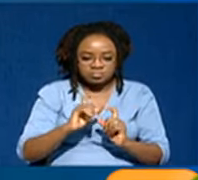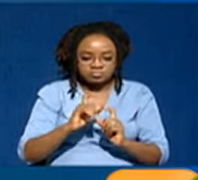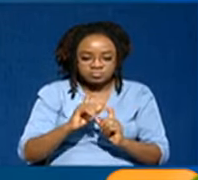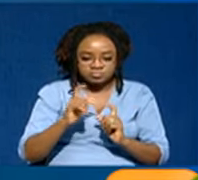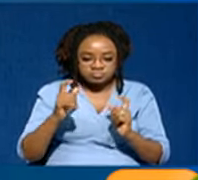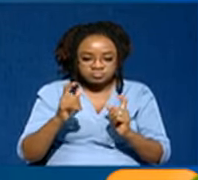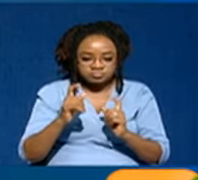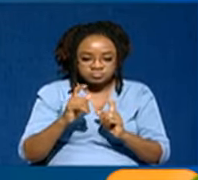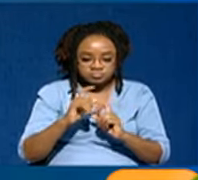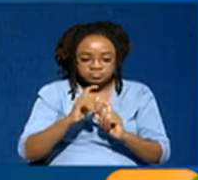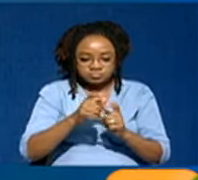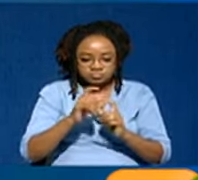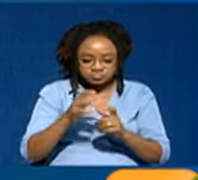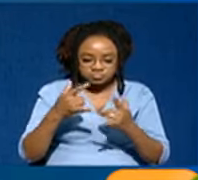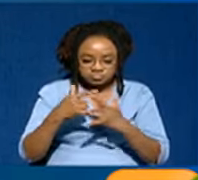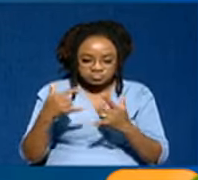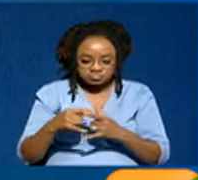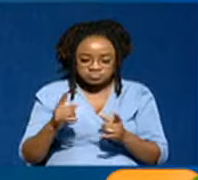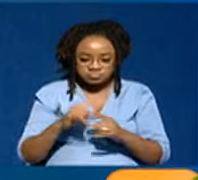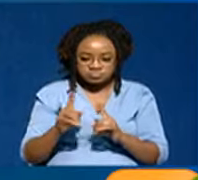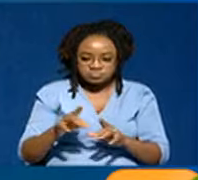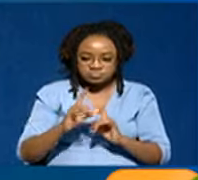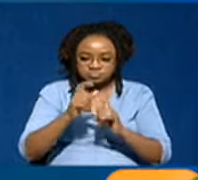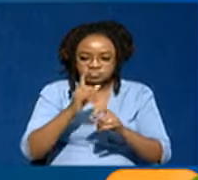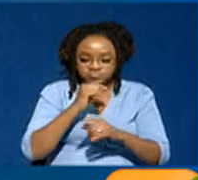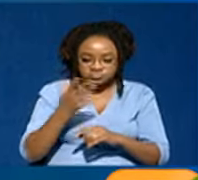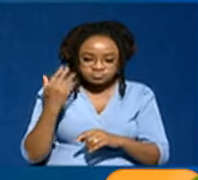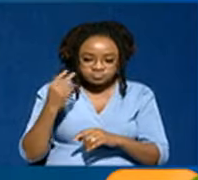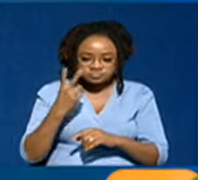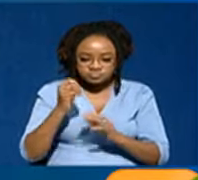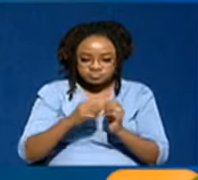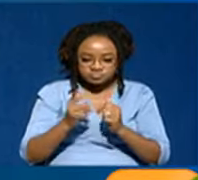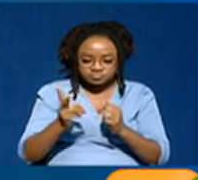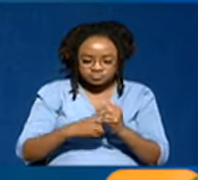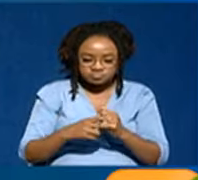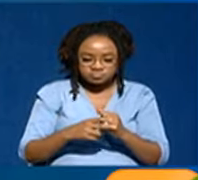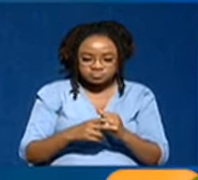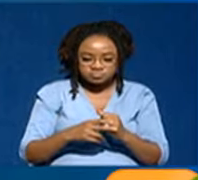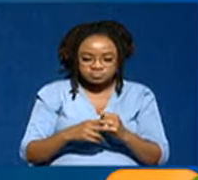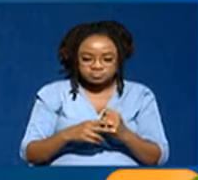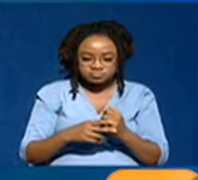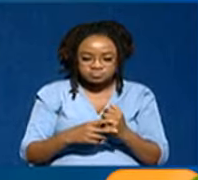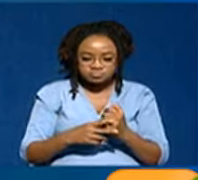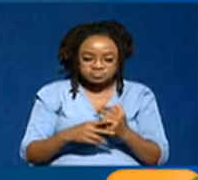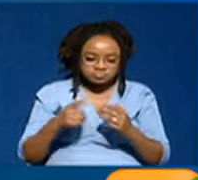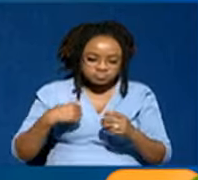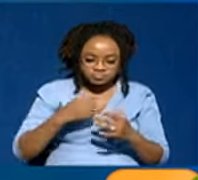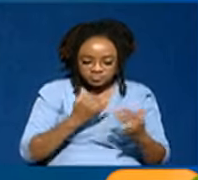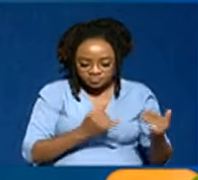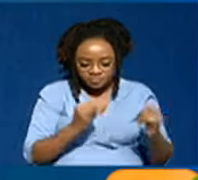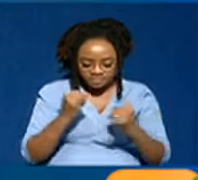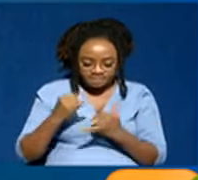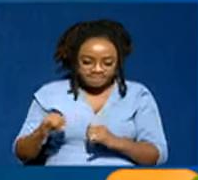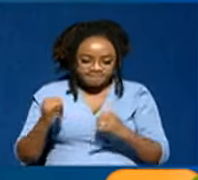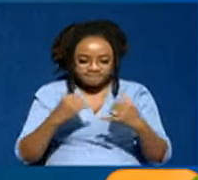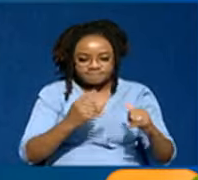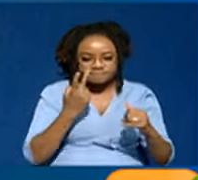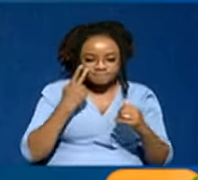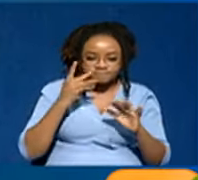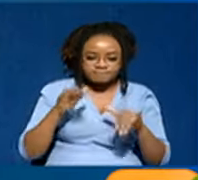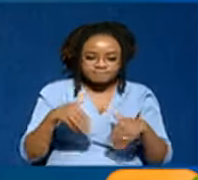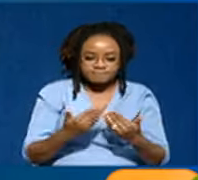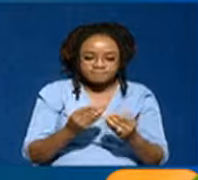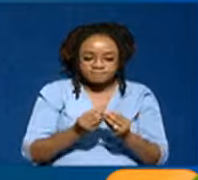CBA 2017, but then to be paid over a period of time. Just trying to see how do we bridge the